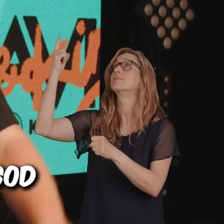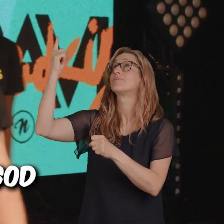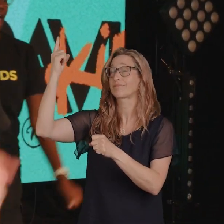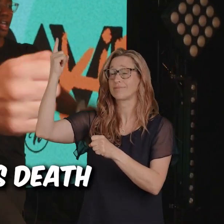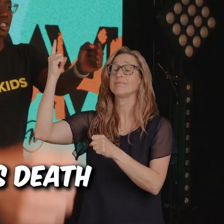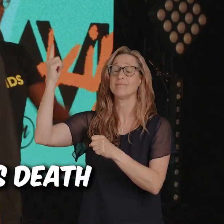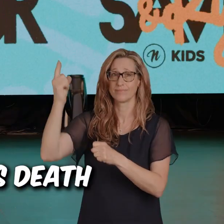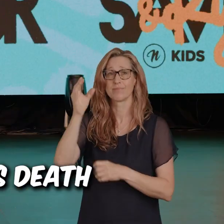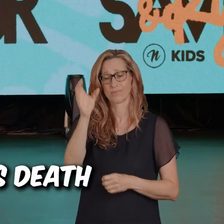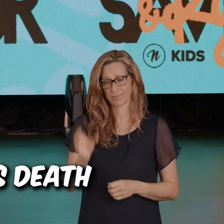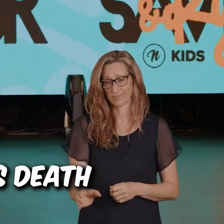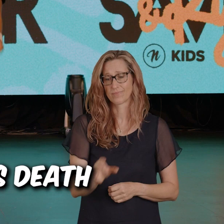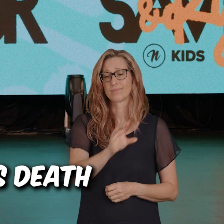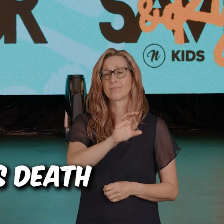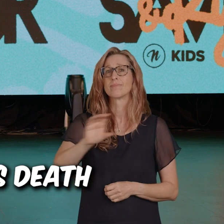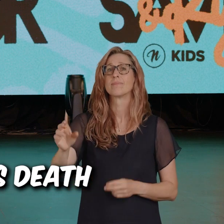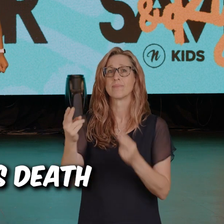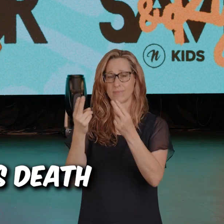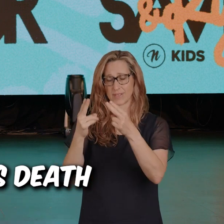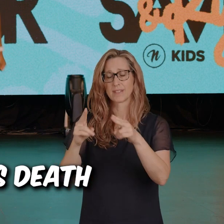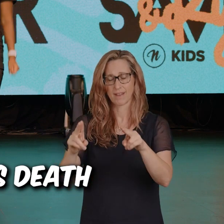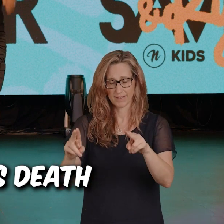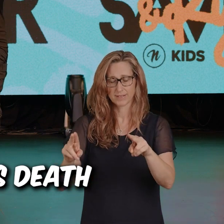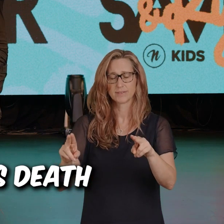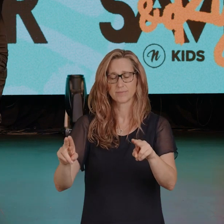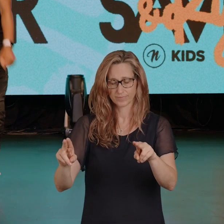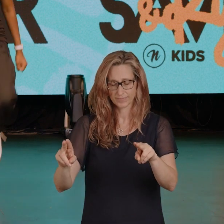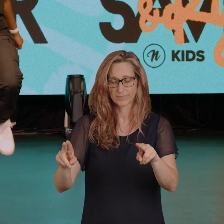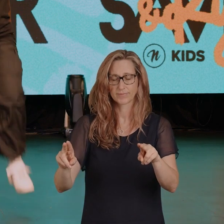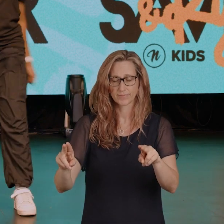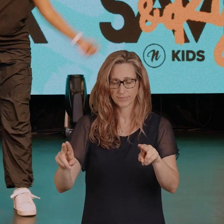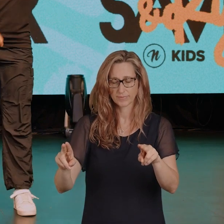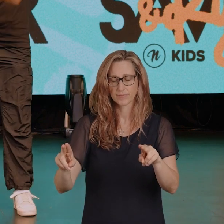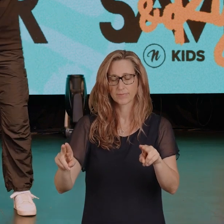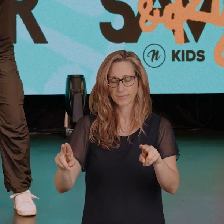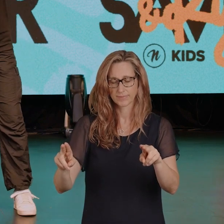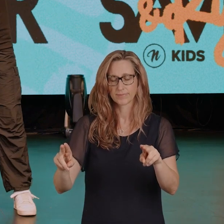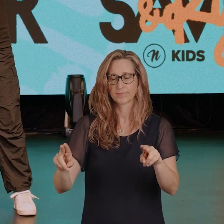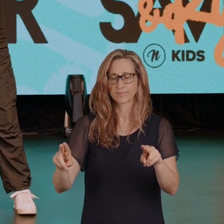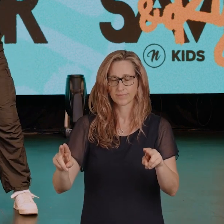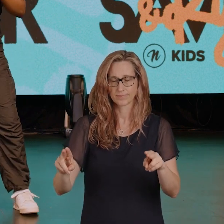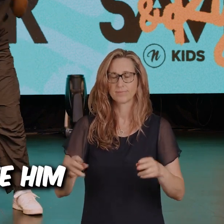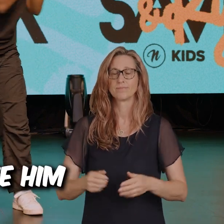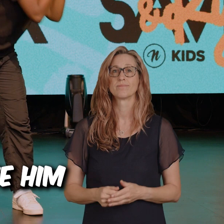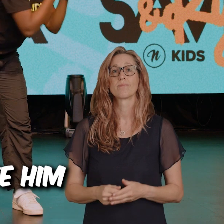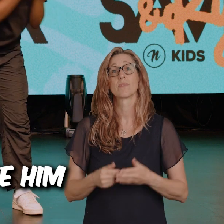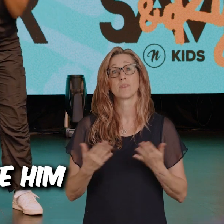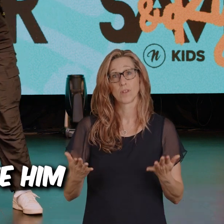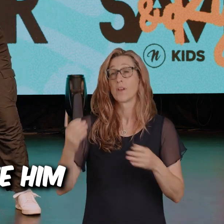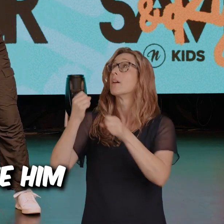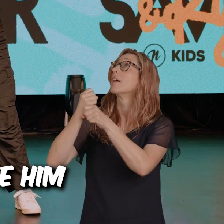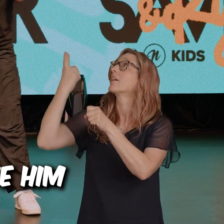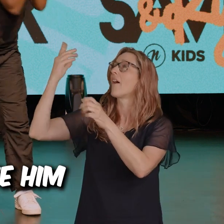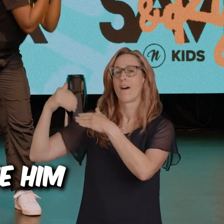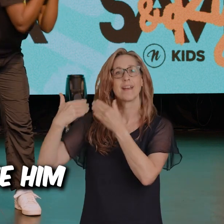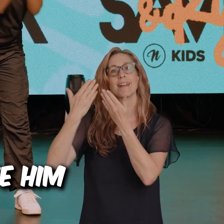God and died a criminal's death on a cross.